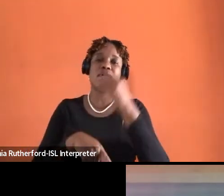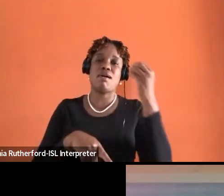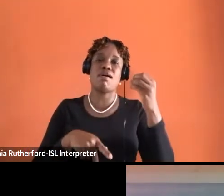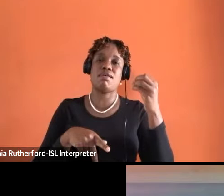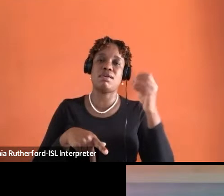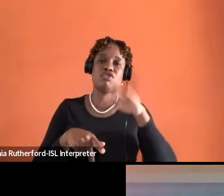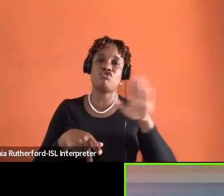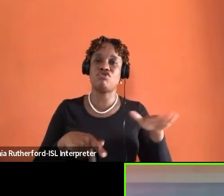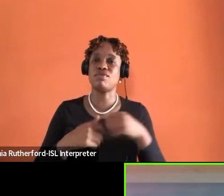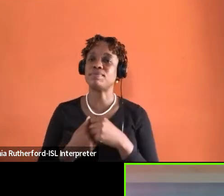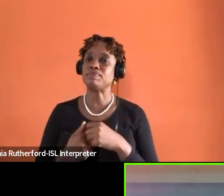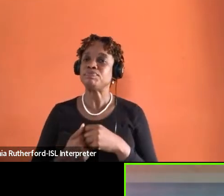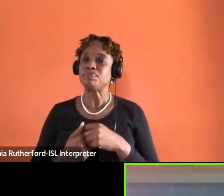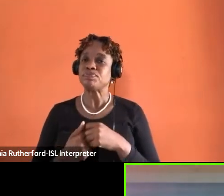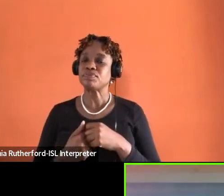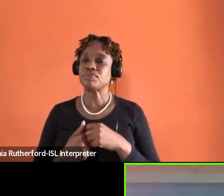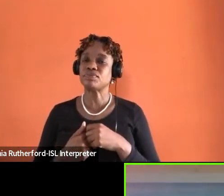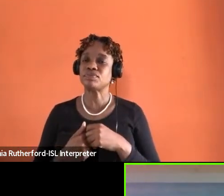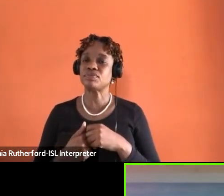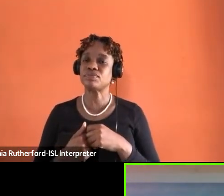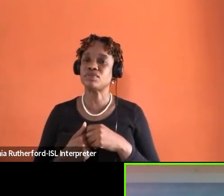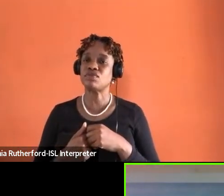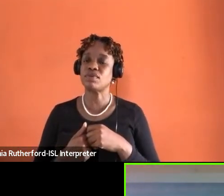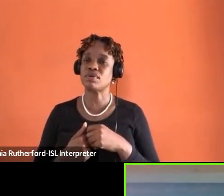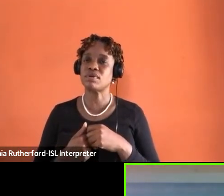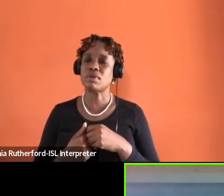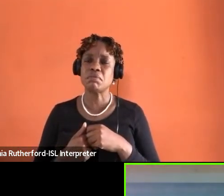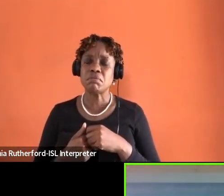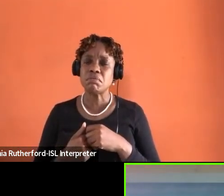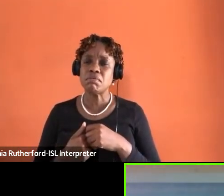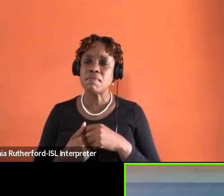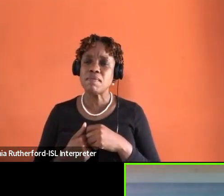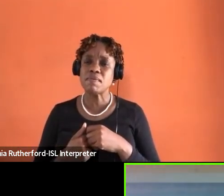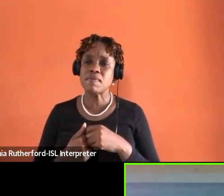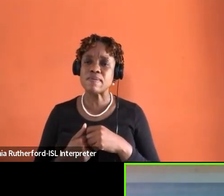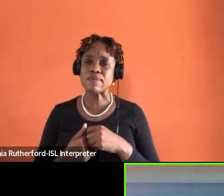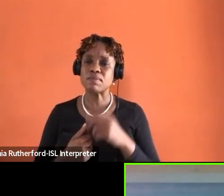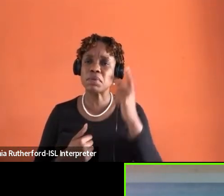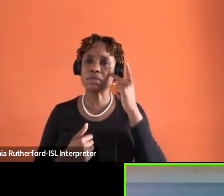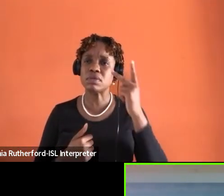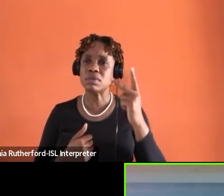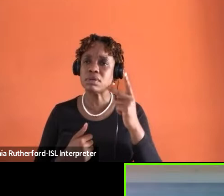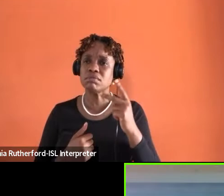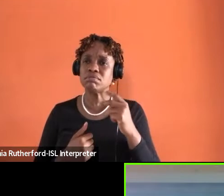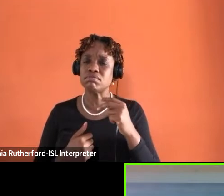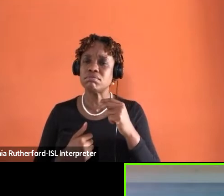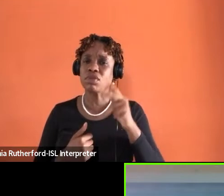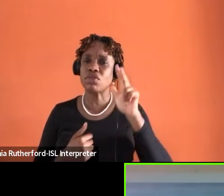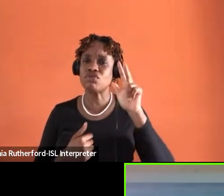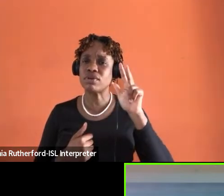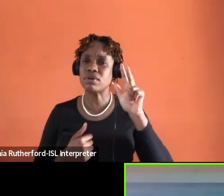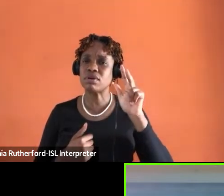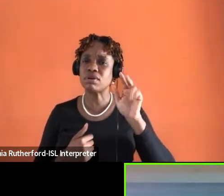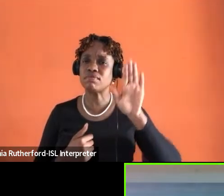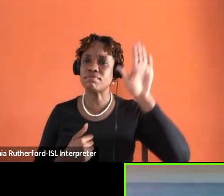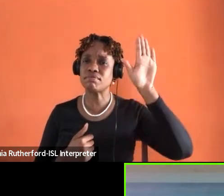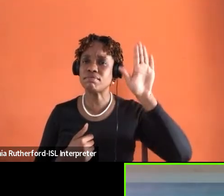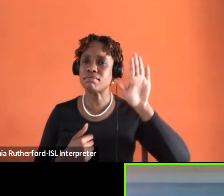All right. There were, I think I saw 3 hands raised.